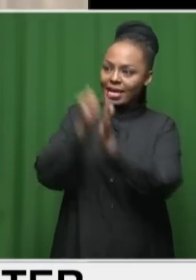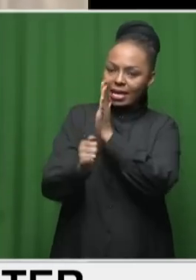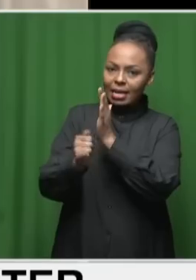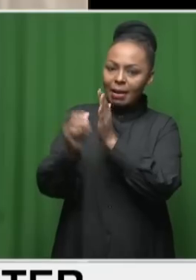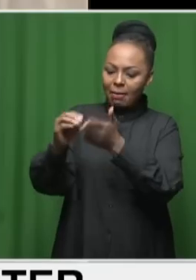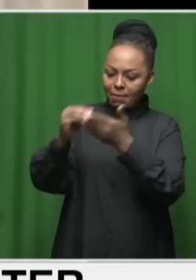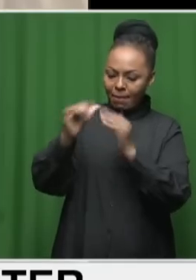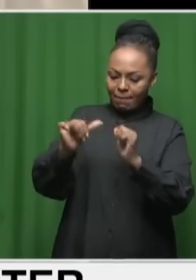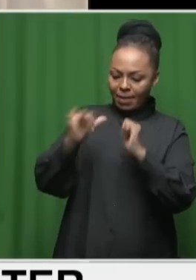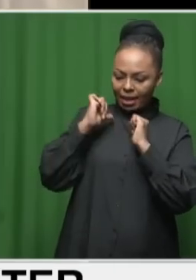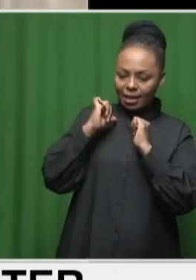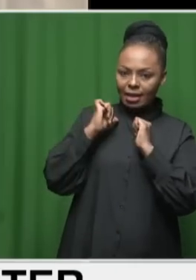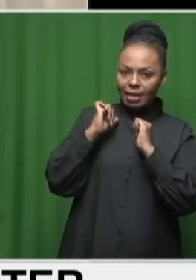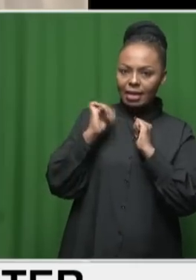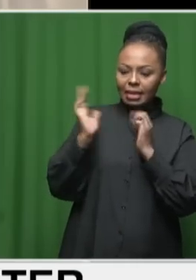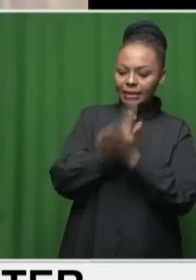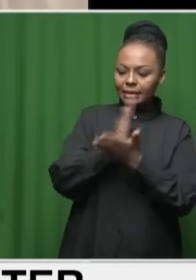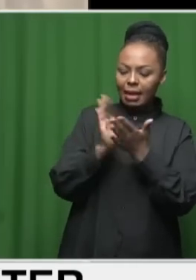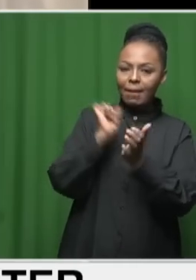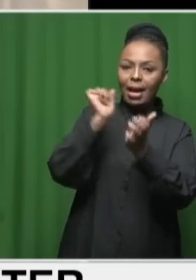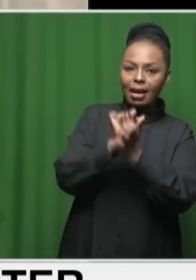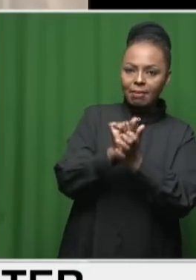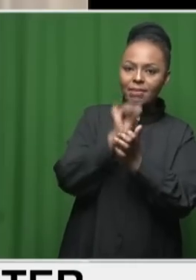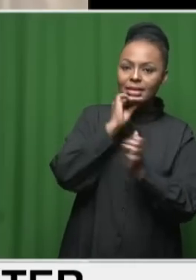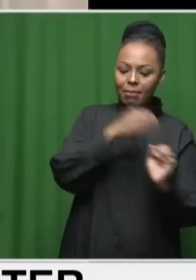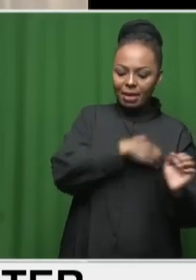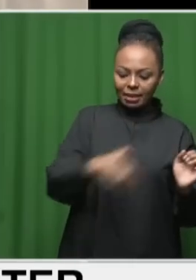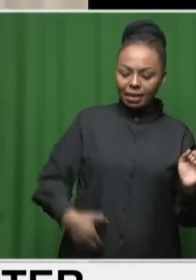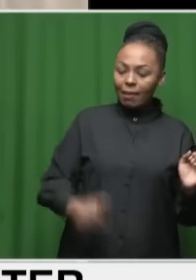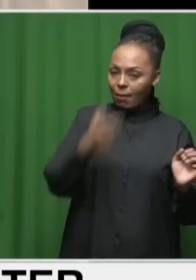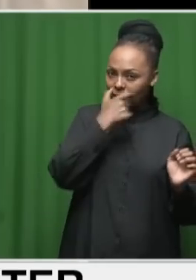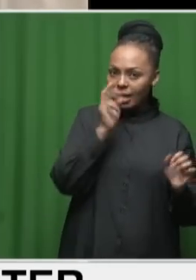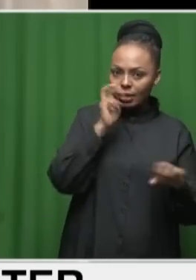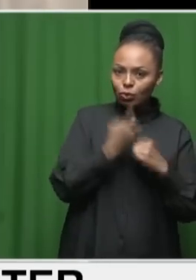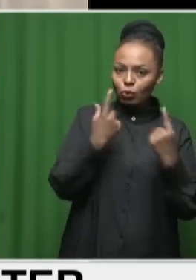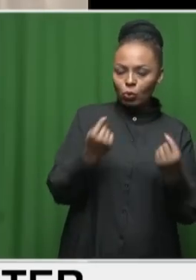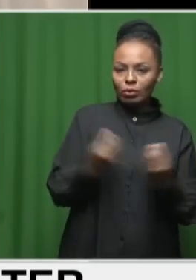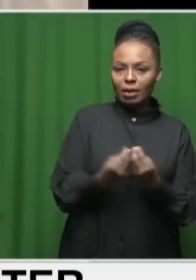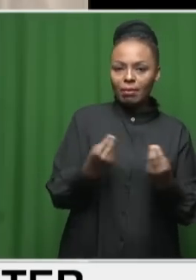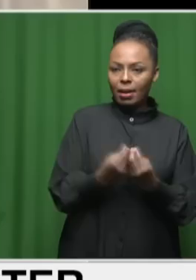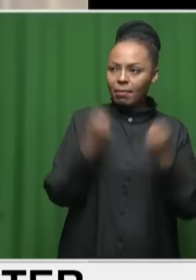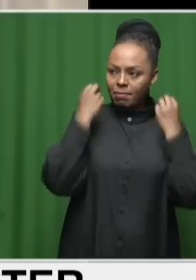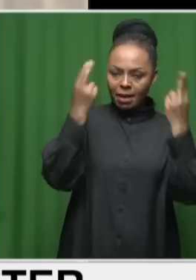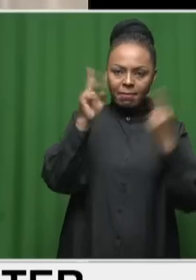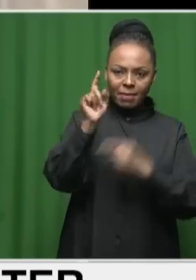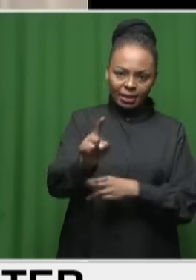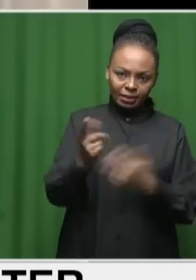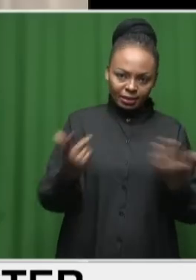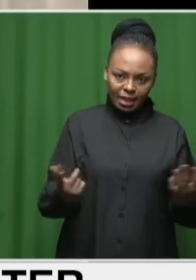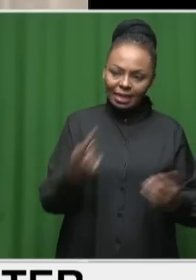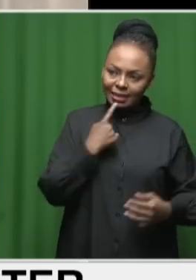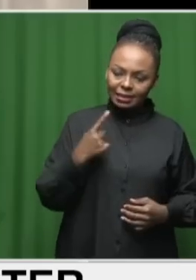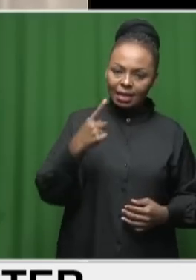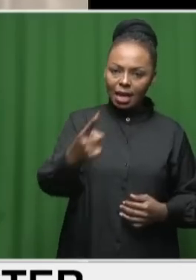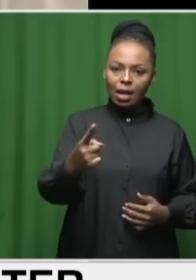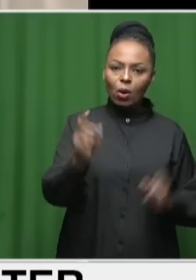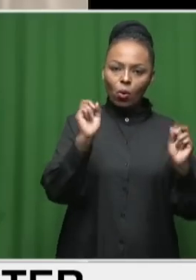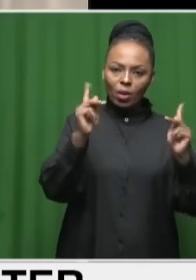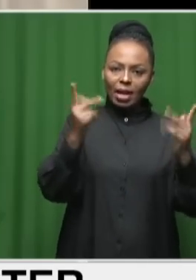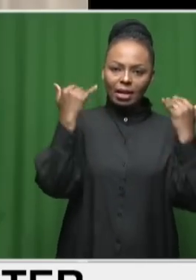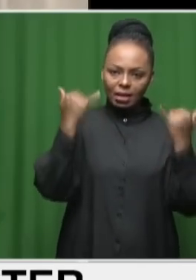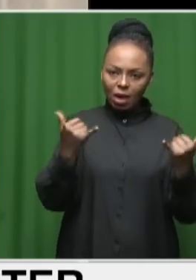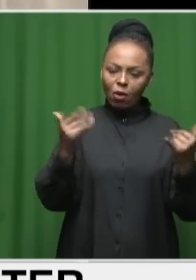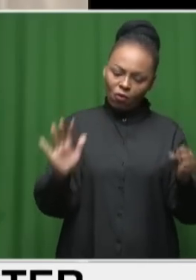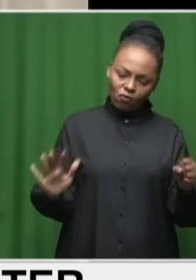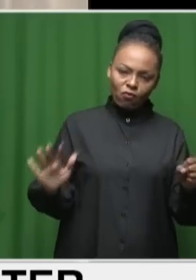will be arrested. This is a chance for the President Cyril Ramaphosa, to step up and to say, I'm going to have a